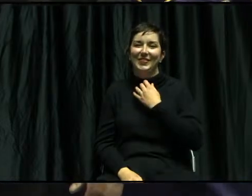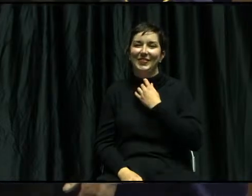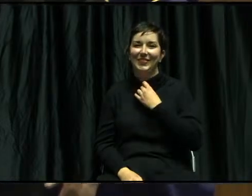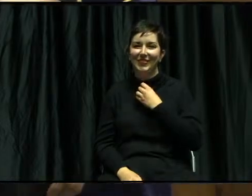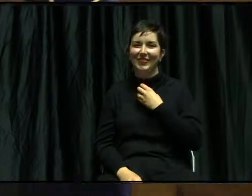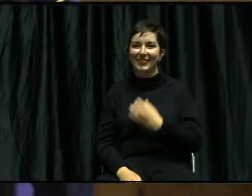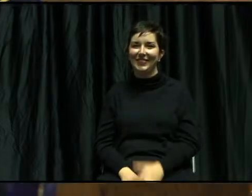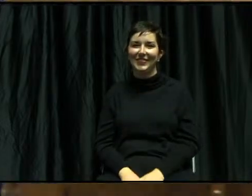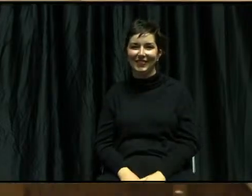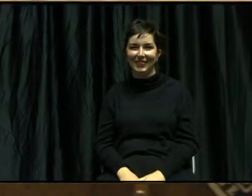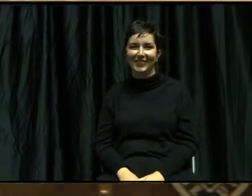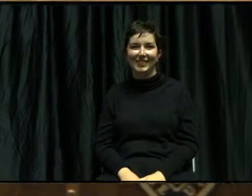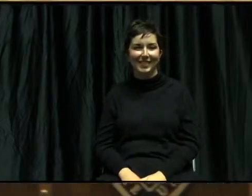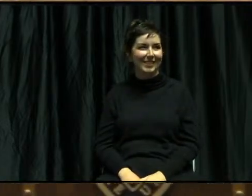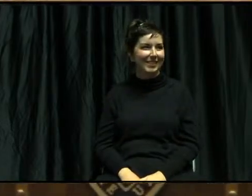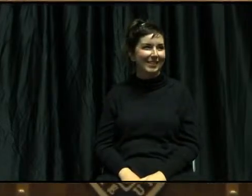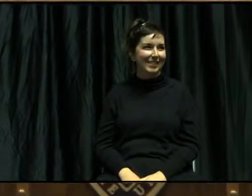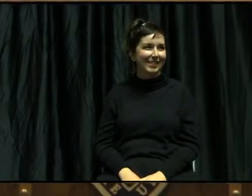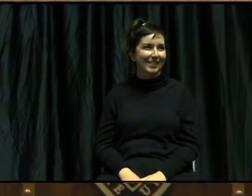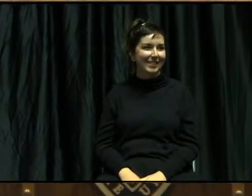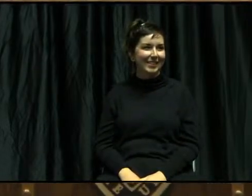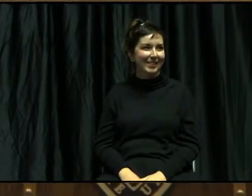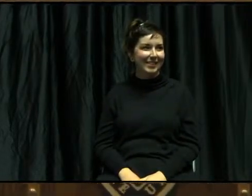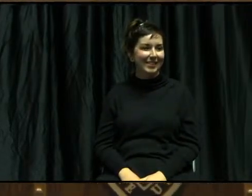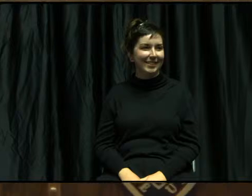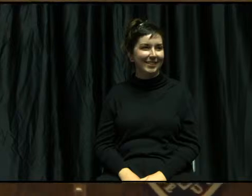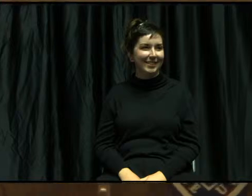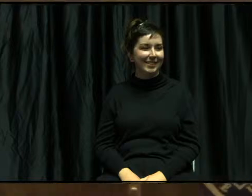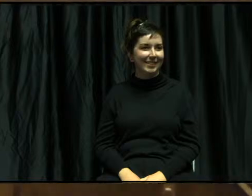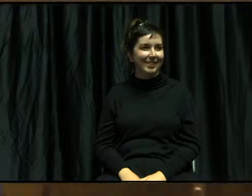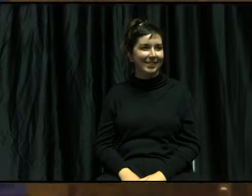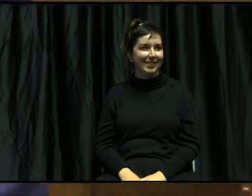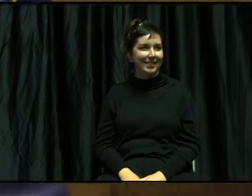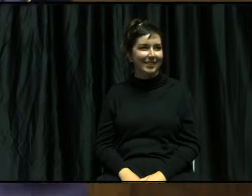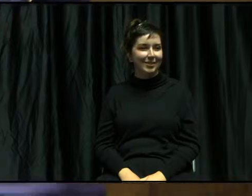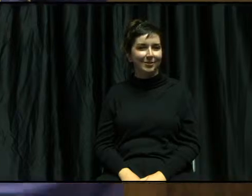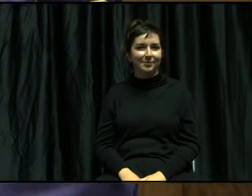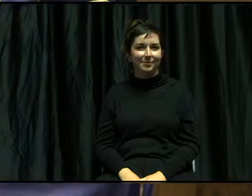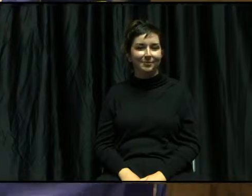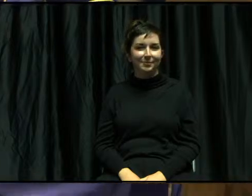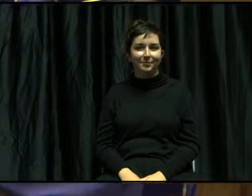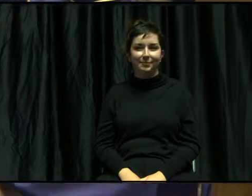You got to stand for your picture, Gene. They want the picture.